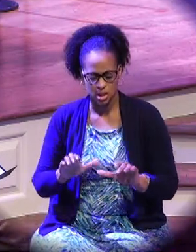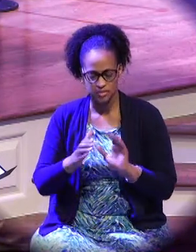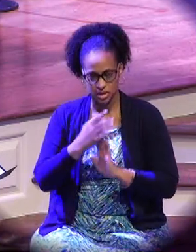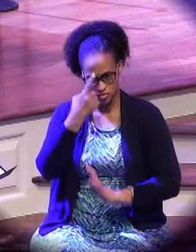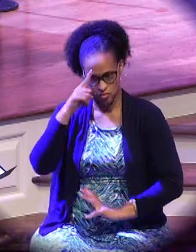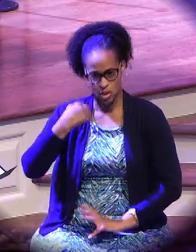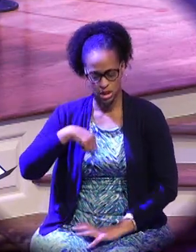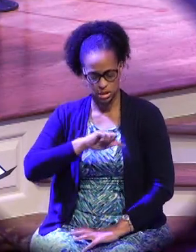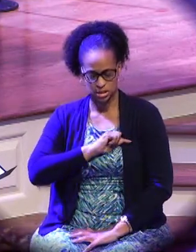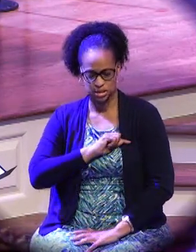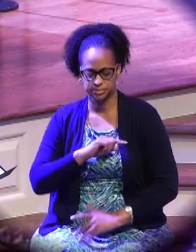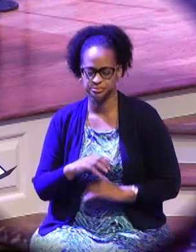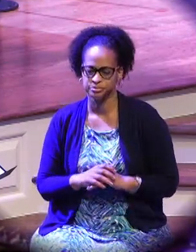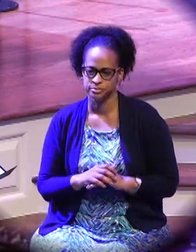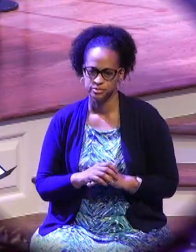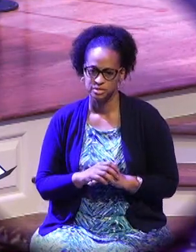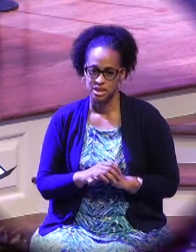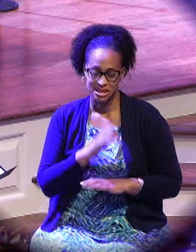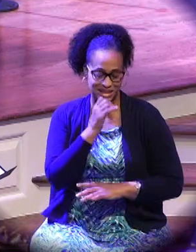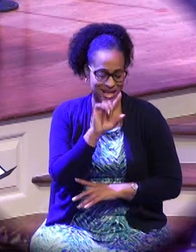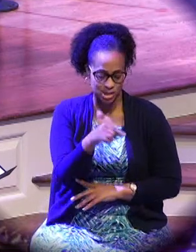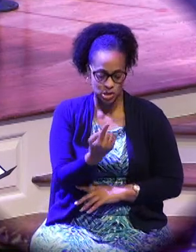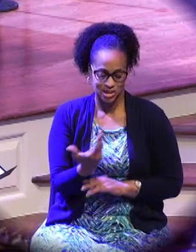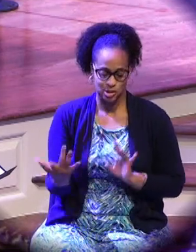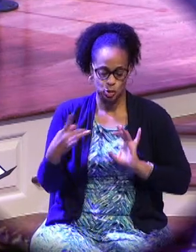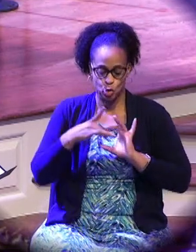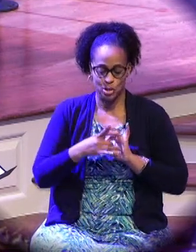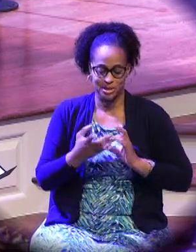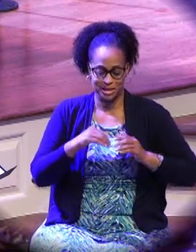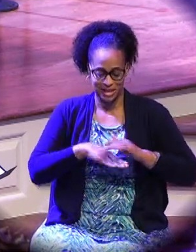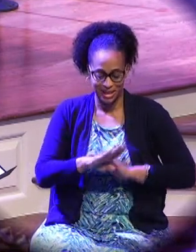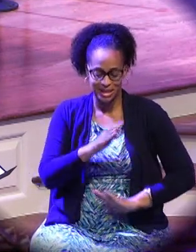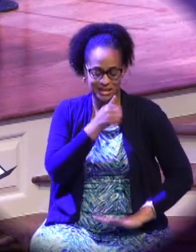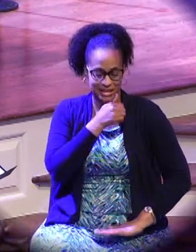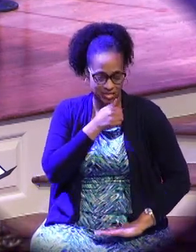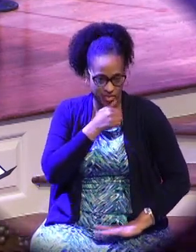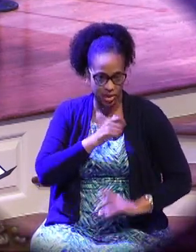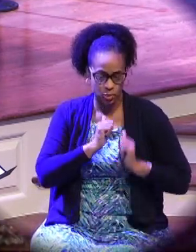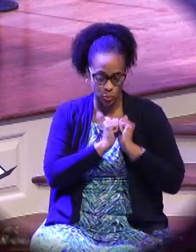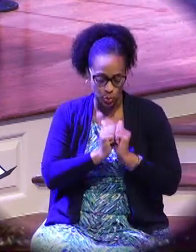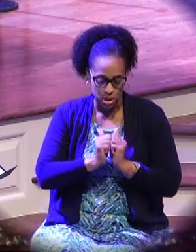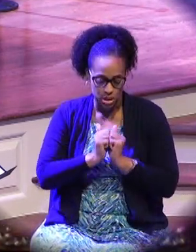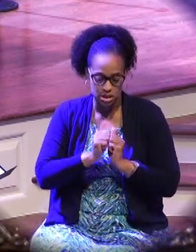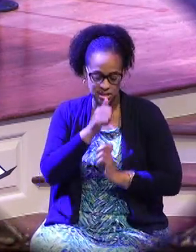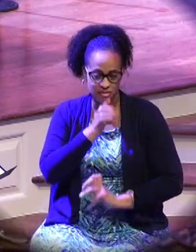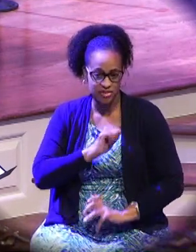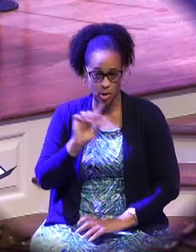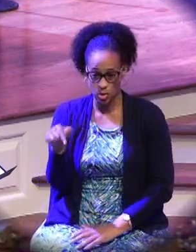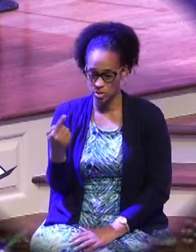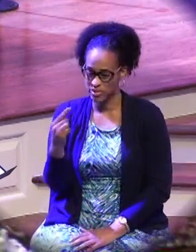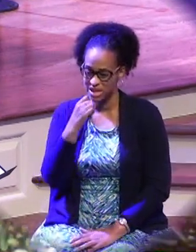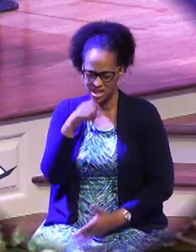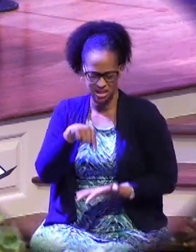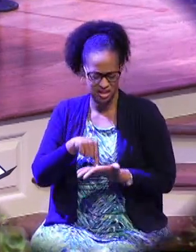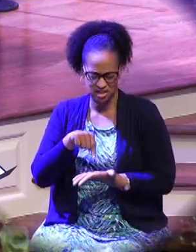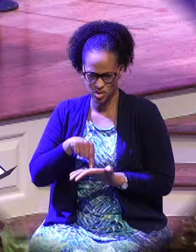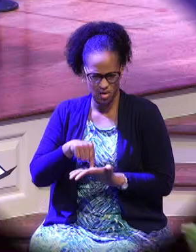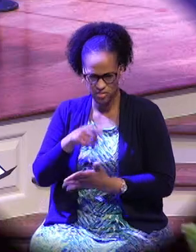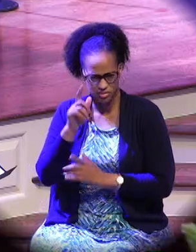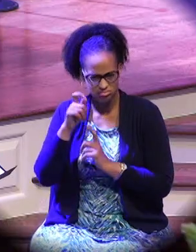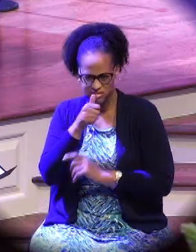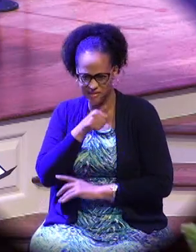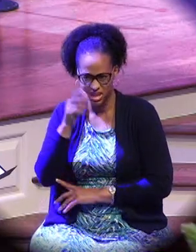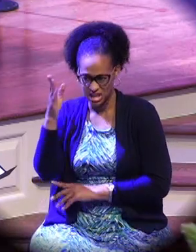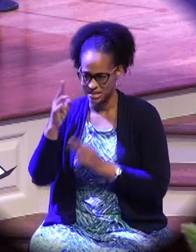behalf. But it isn't just that he joins us in our suffering. That in suffering with us, the only one who doesn't actually deserve to suffer because he